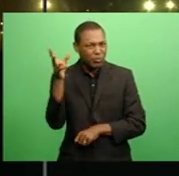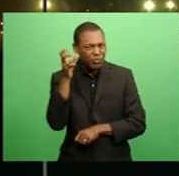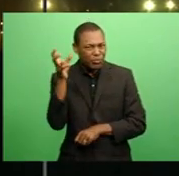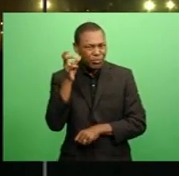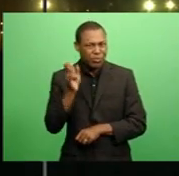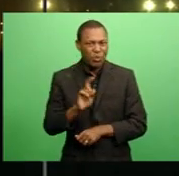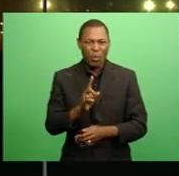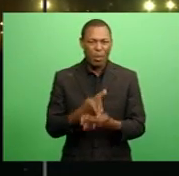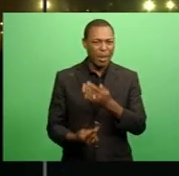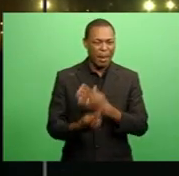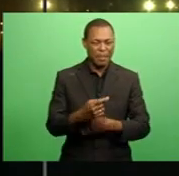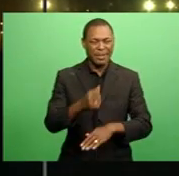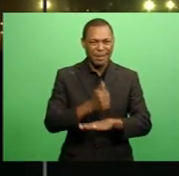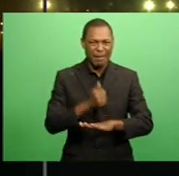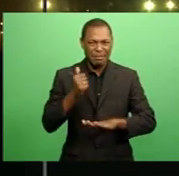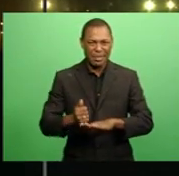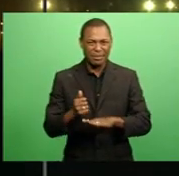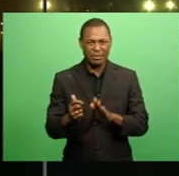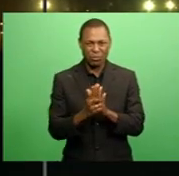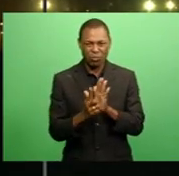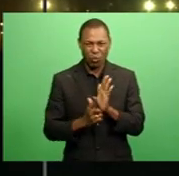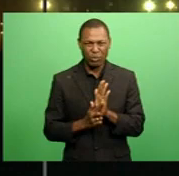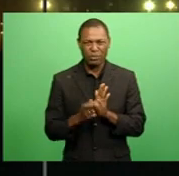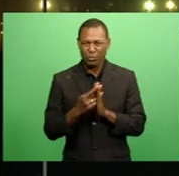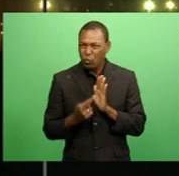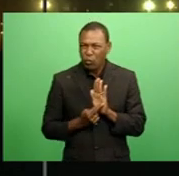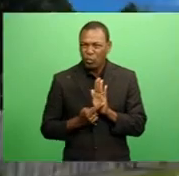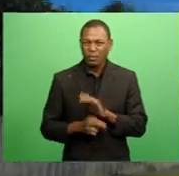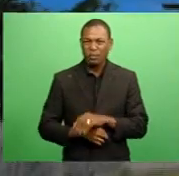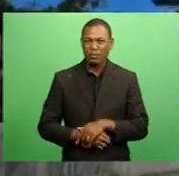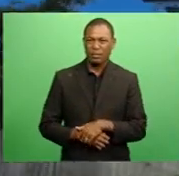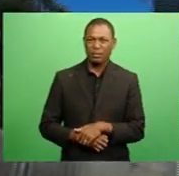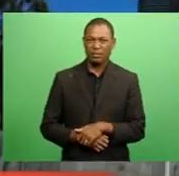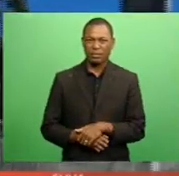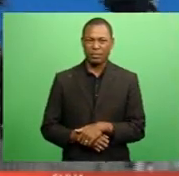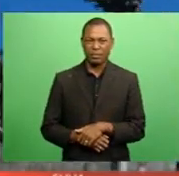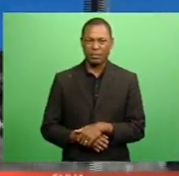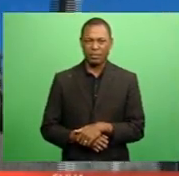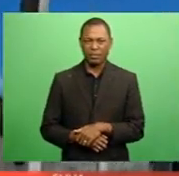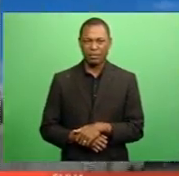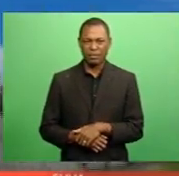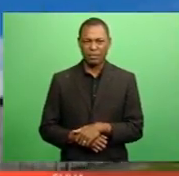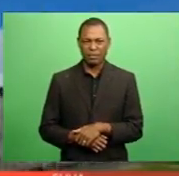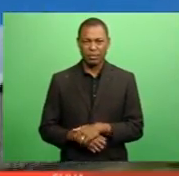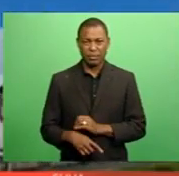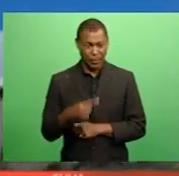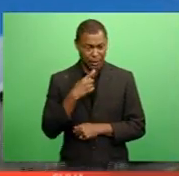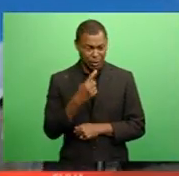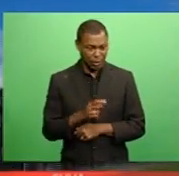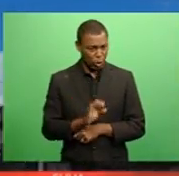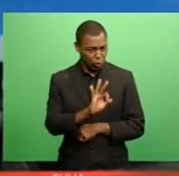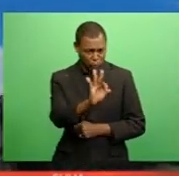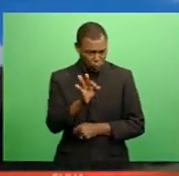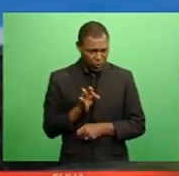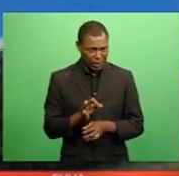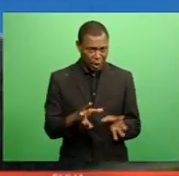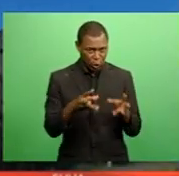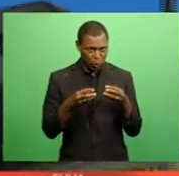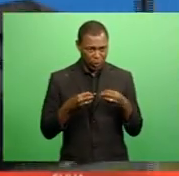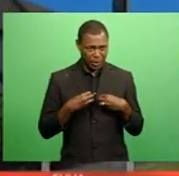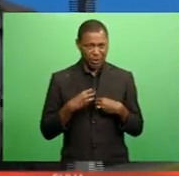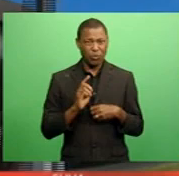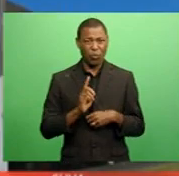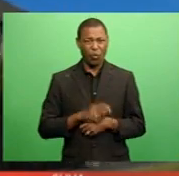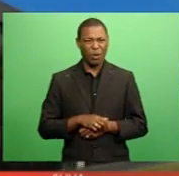gatherings implemented by the government. Kritika Kumar reports. Harish Lodhia says they haven't received any call for help from the